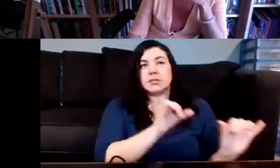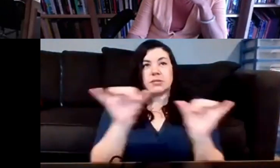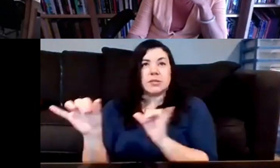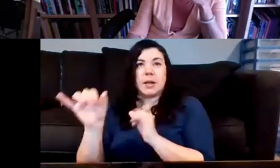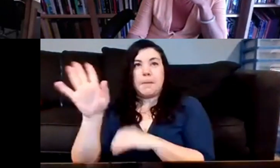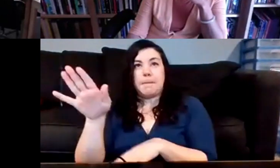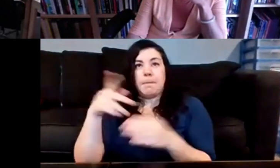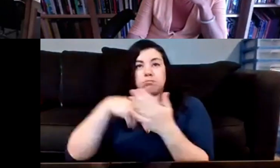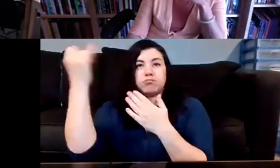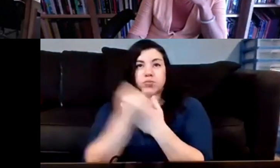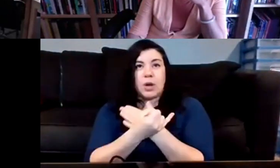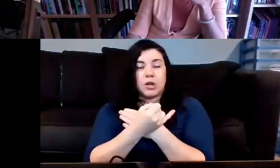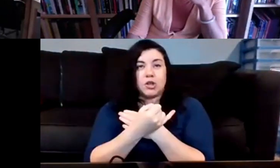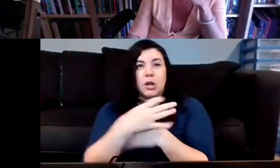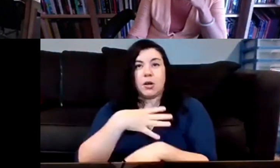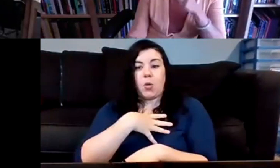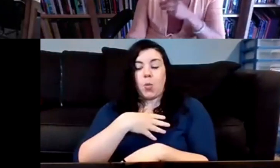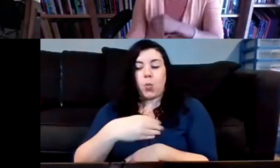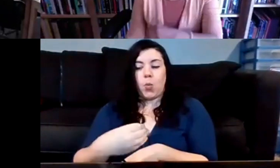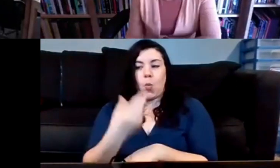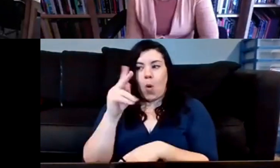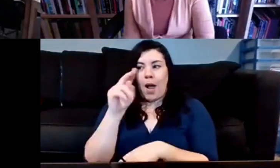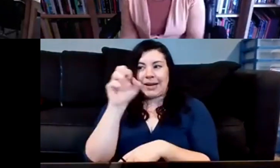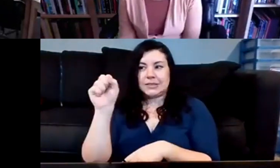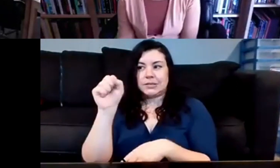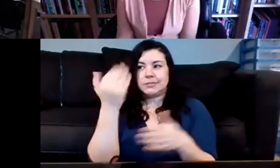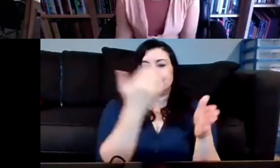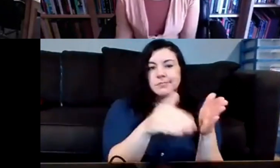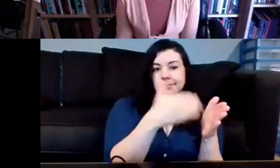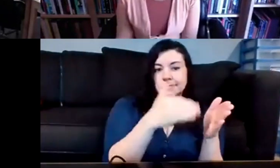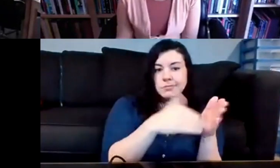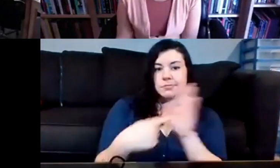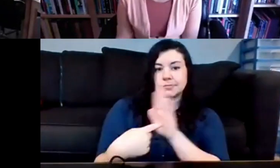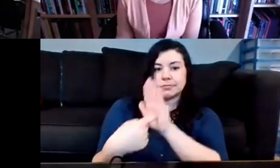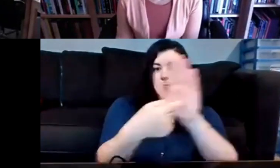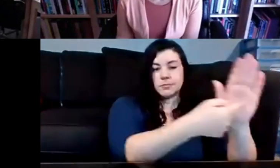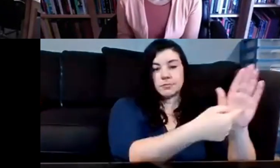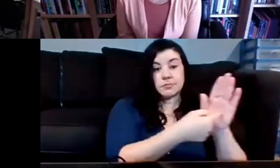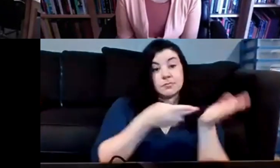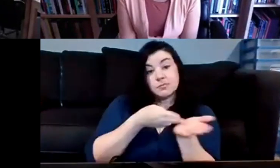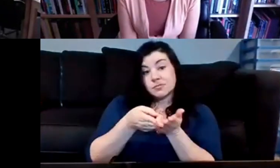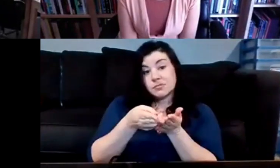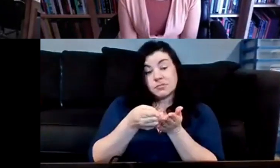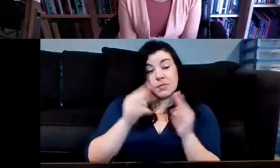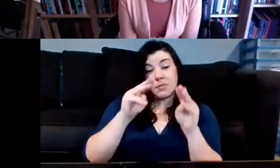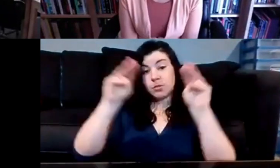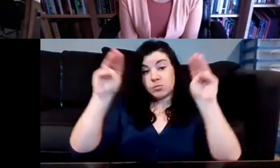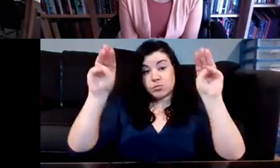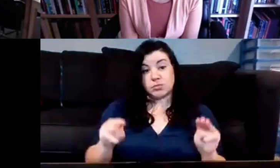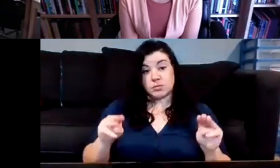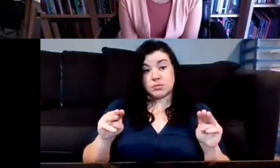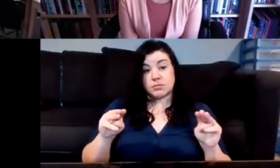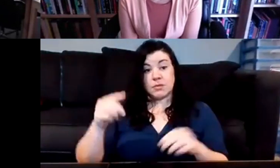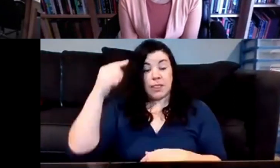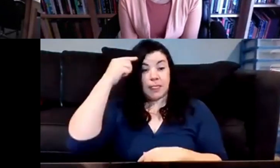just continue to reproduce. I think the museum is just really an extension, you know, it's that project of